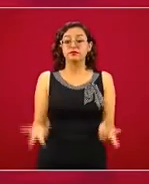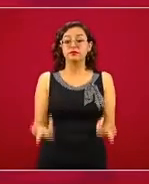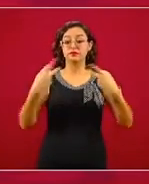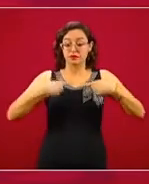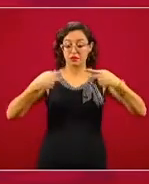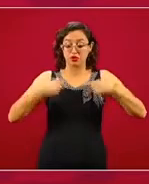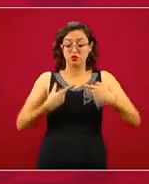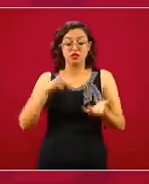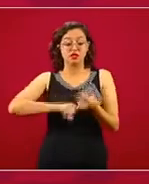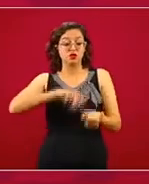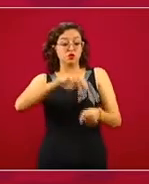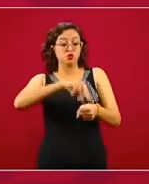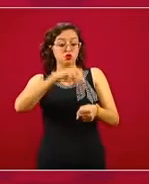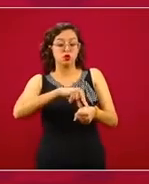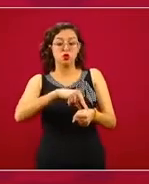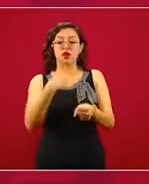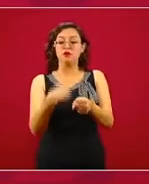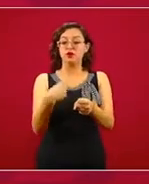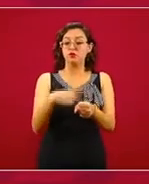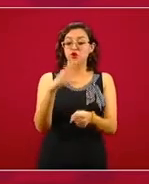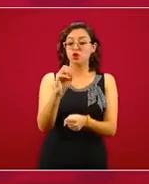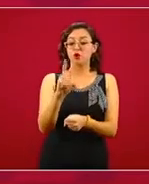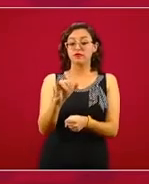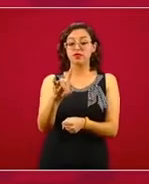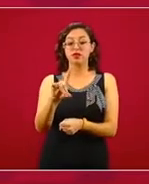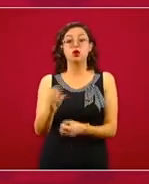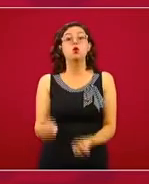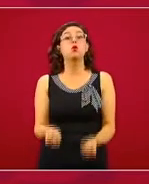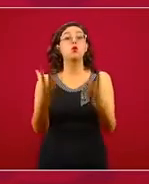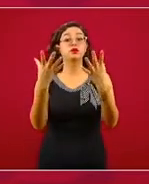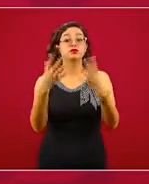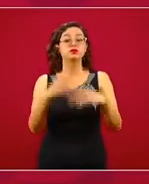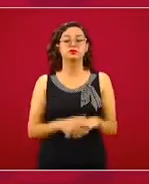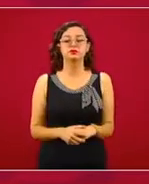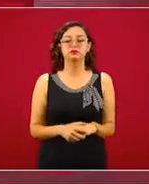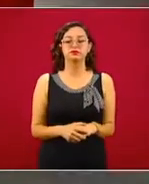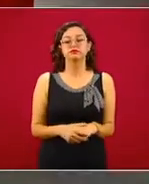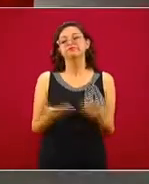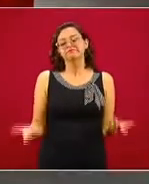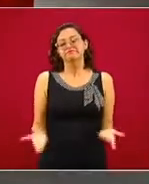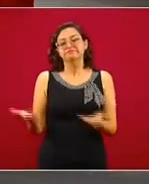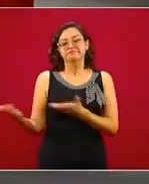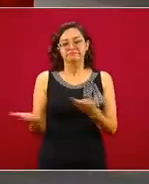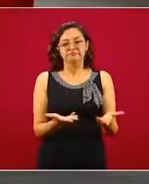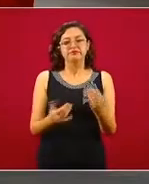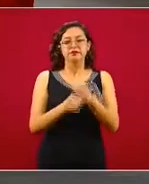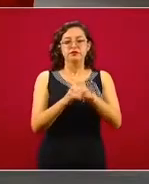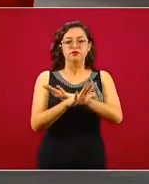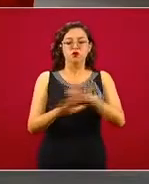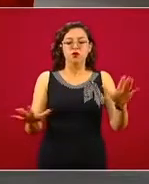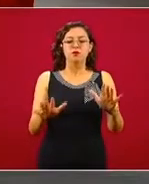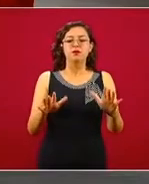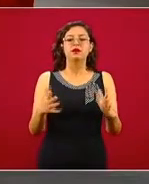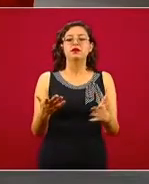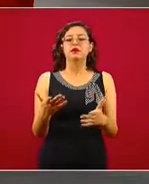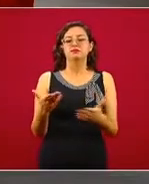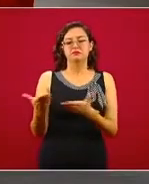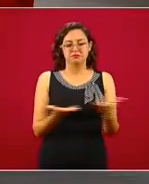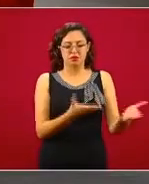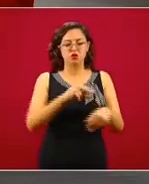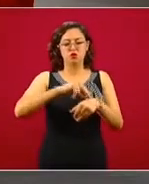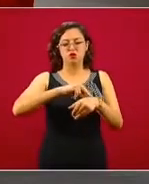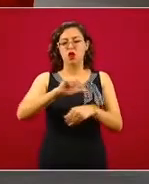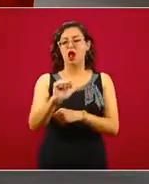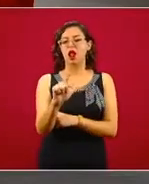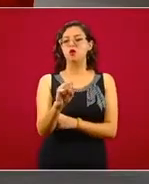personal de salud. such Hoy as lo vamos a the comentar. impact of COVID in Y le health cedo al doctor workers. Alamía si empieza con el informe So técnico. let's begin with it. Con su permiso, Dr. señor Alamia, you presidente.